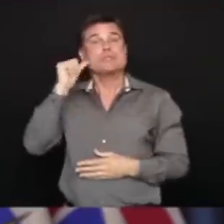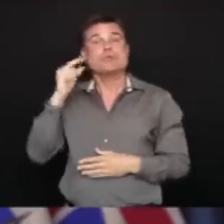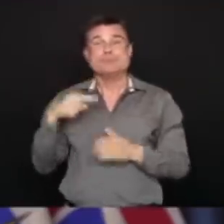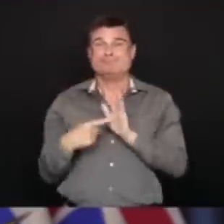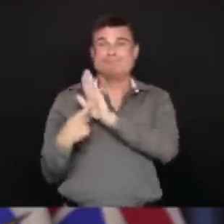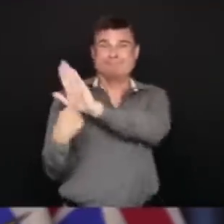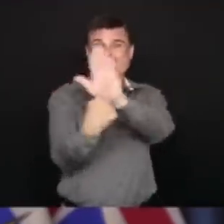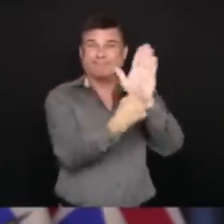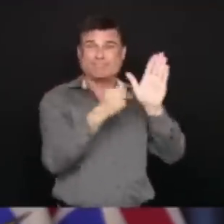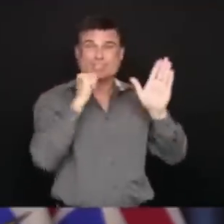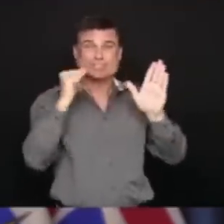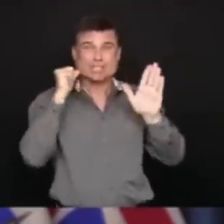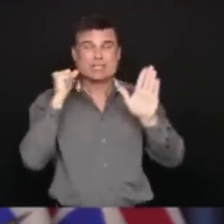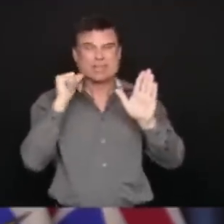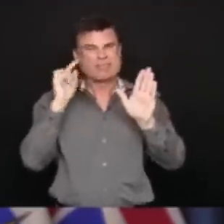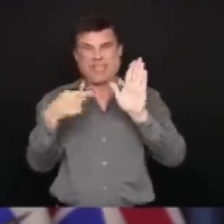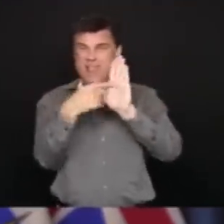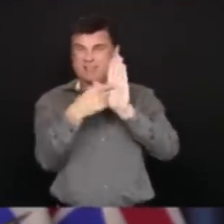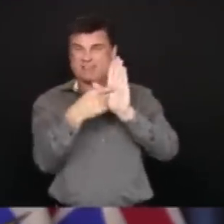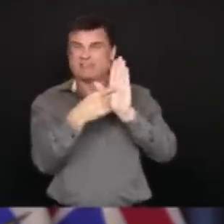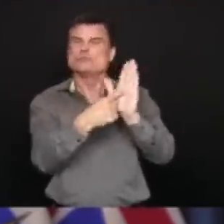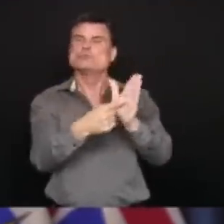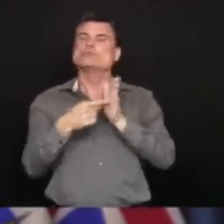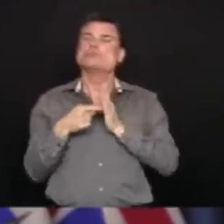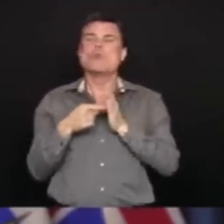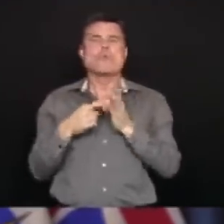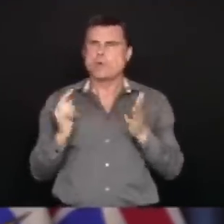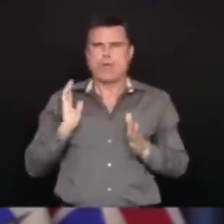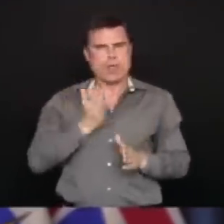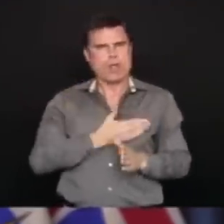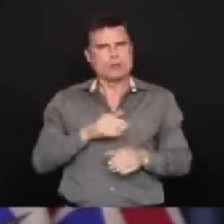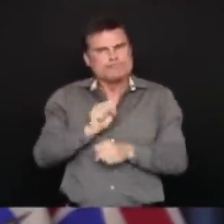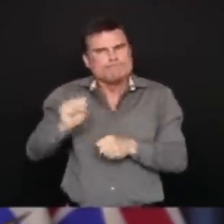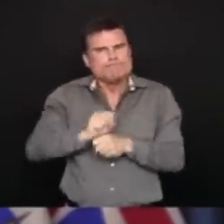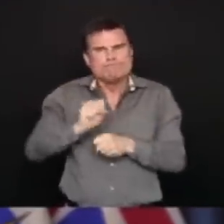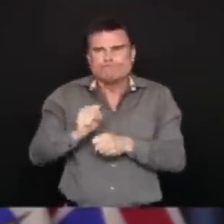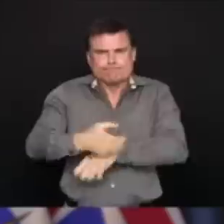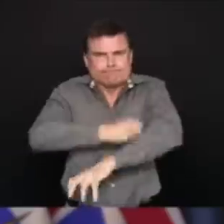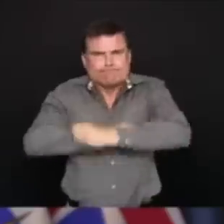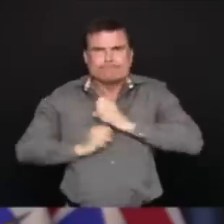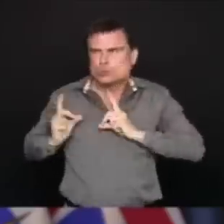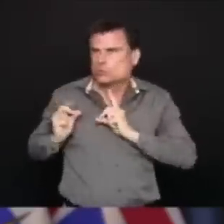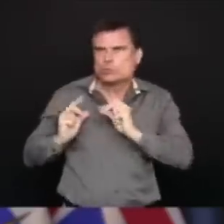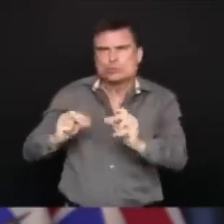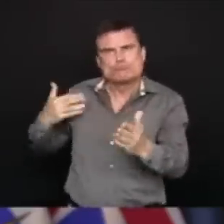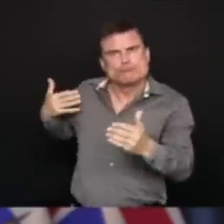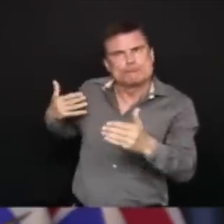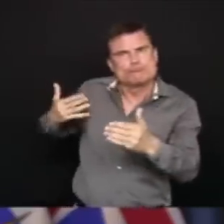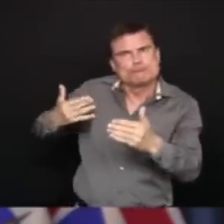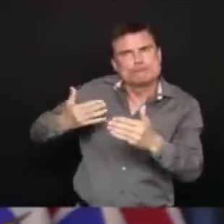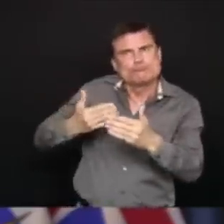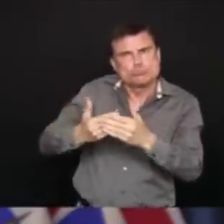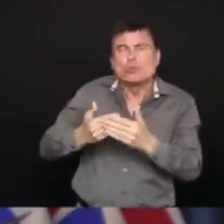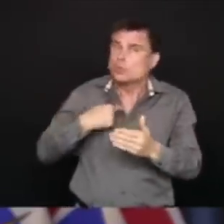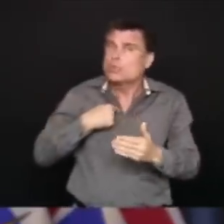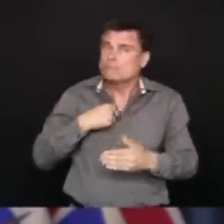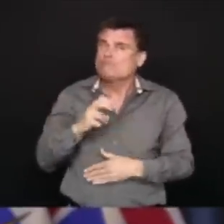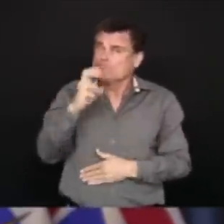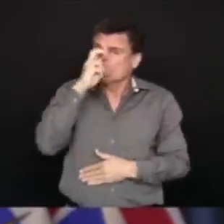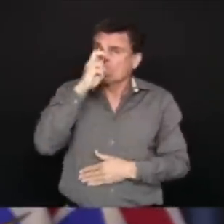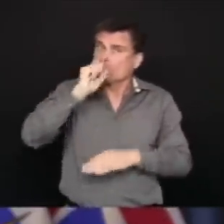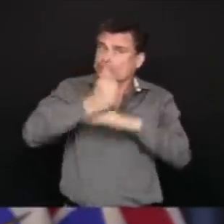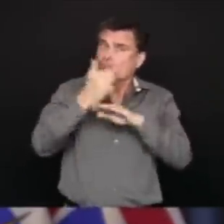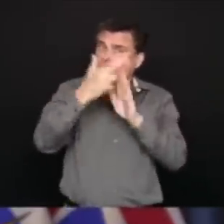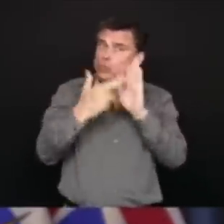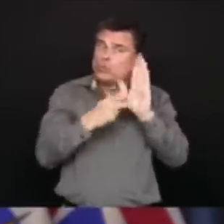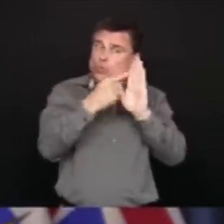we put in place some of these incredibly restrictive measures here in our communities across the province. And it also gives us an